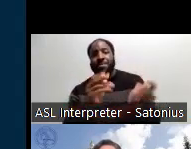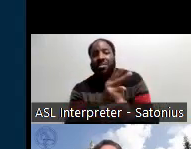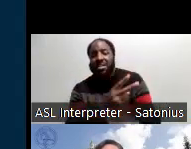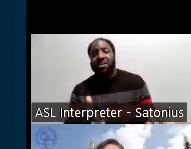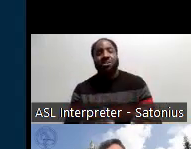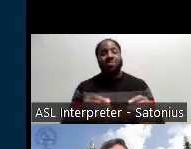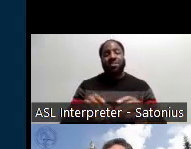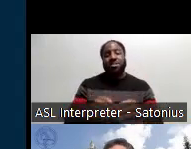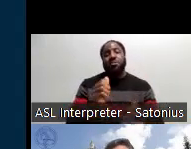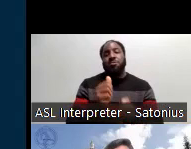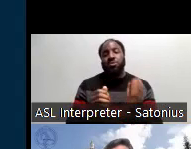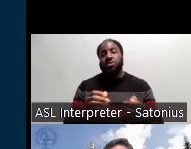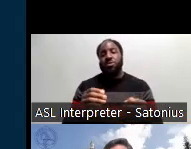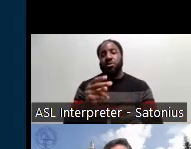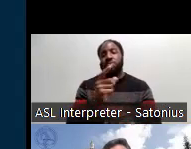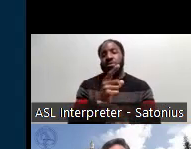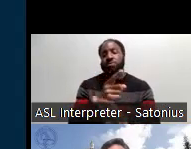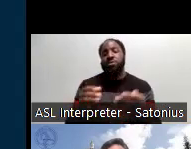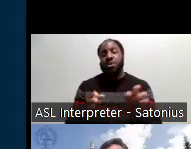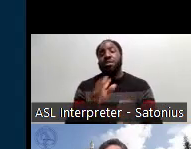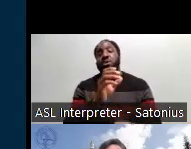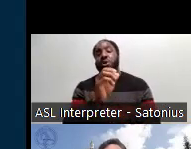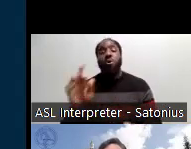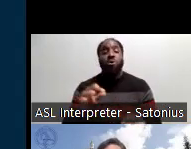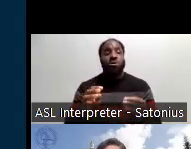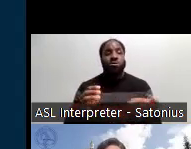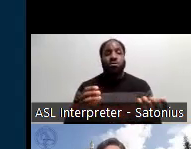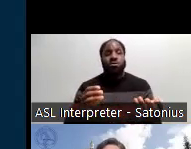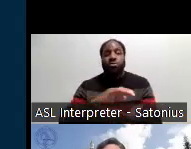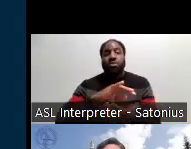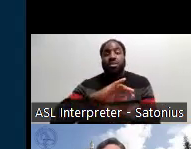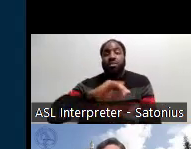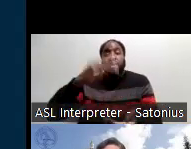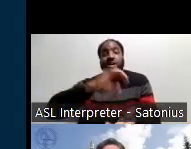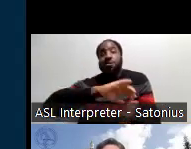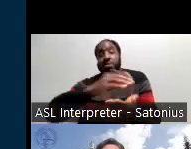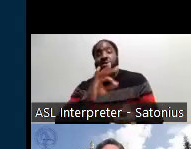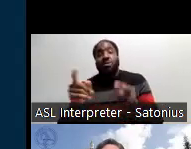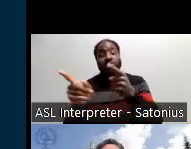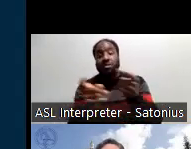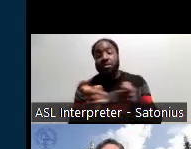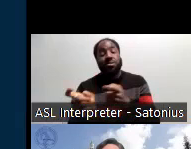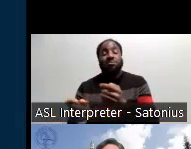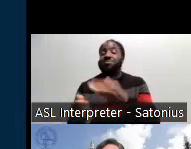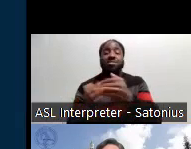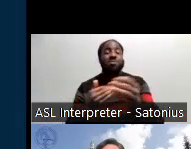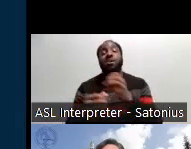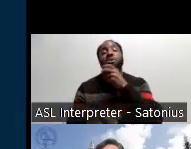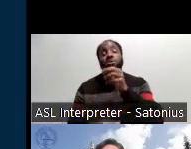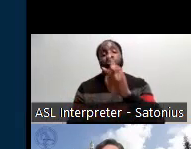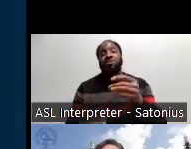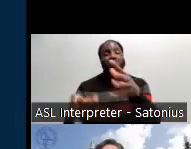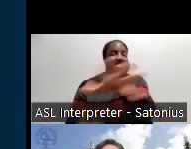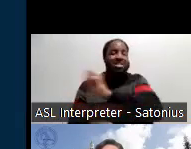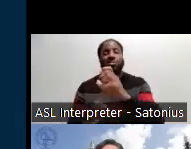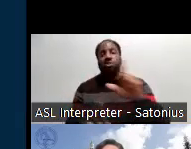way, or the scourge of guns that don't care how old you are, that take all lives. So we have much to do.